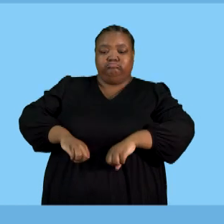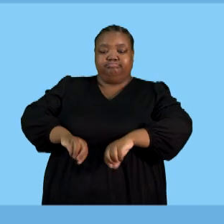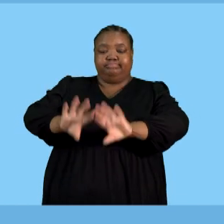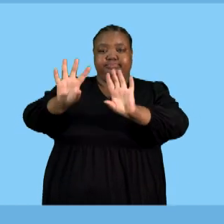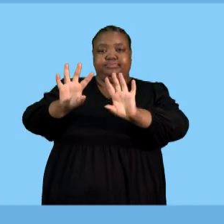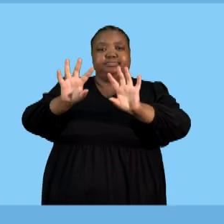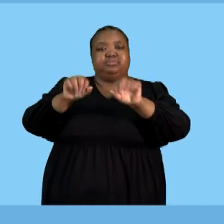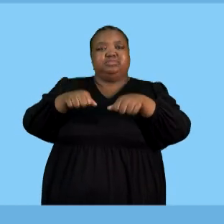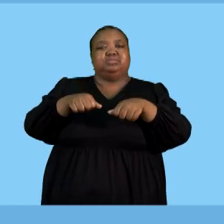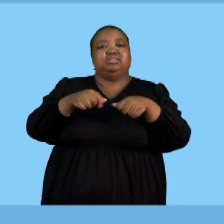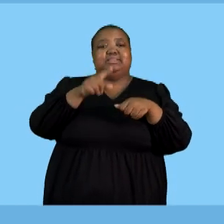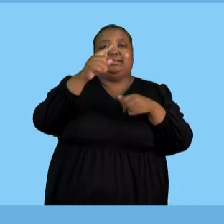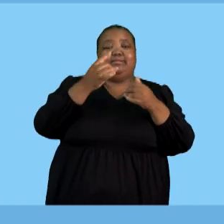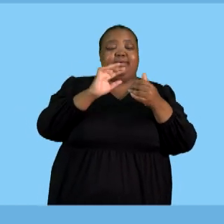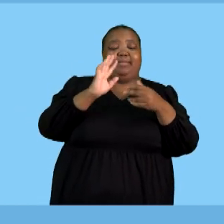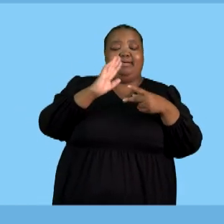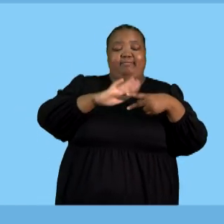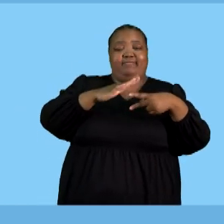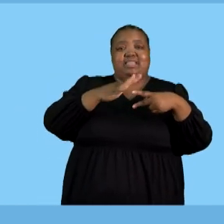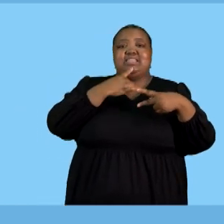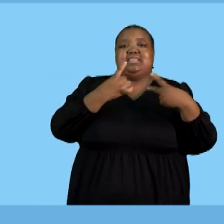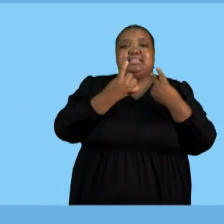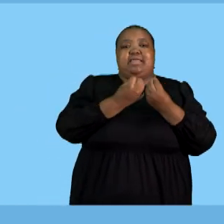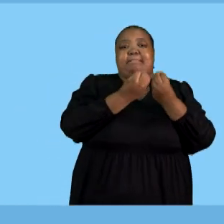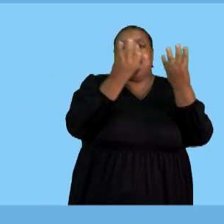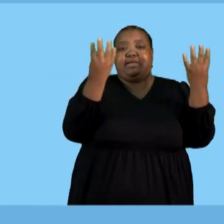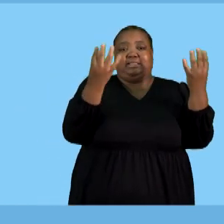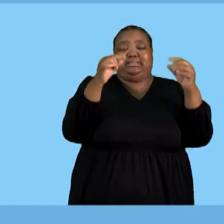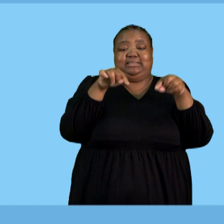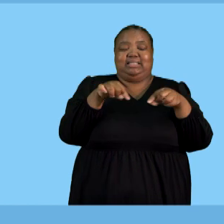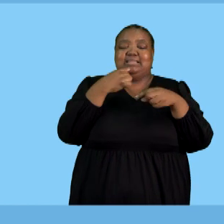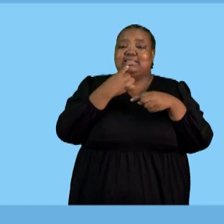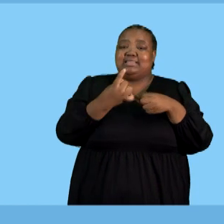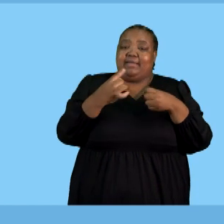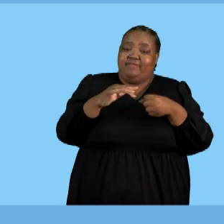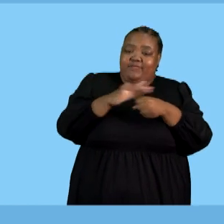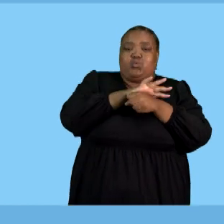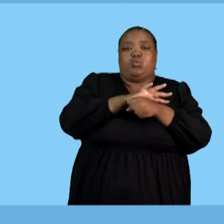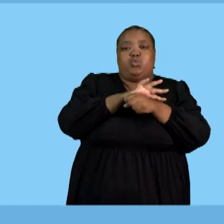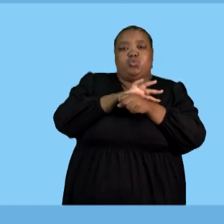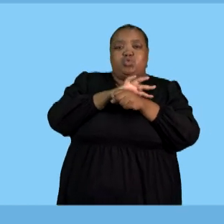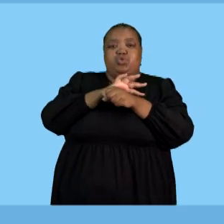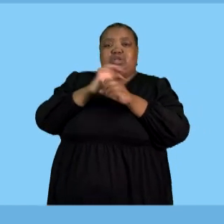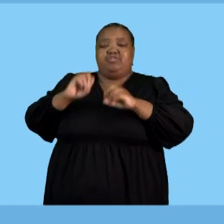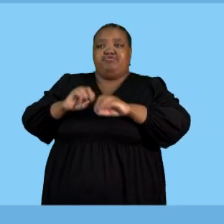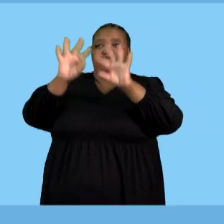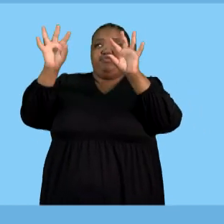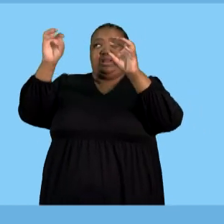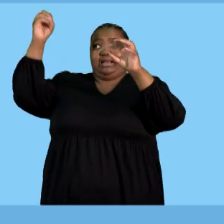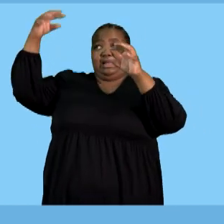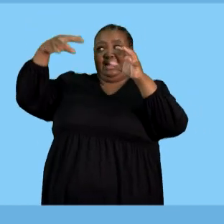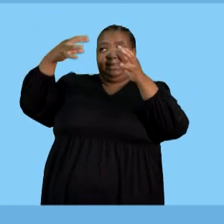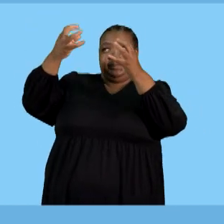so completely, remember here it said most, however, here on this question, we're talking about completely reflecting